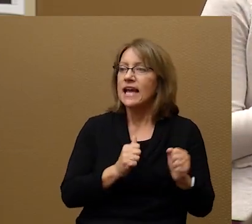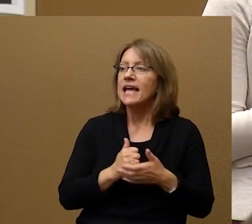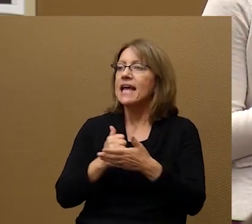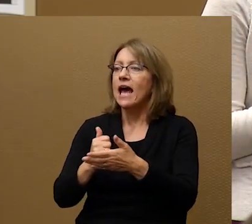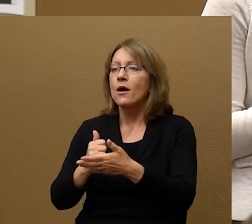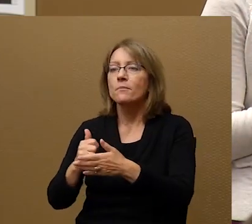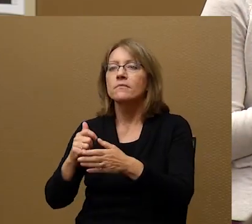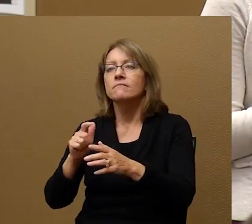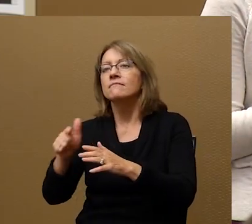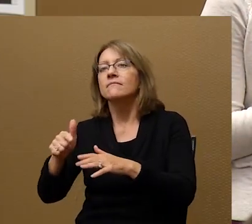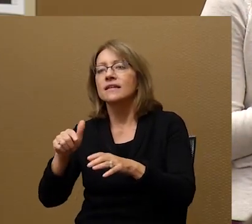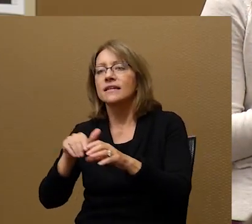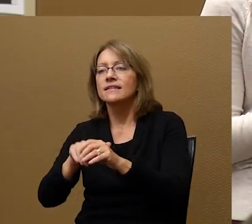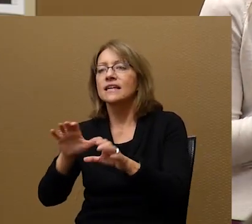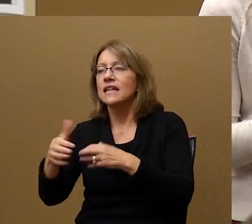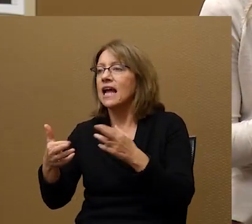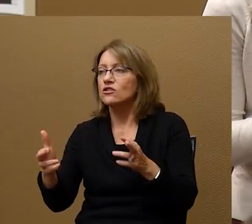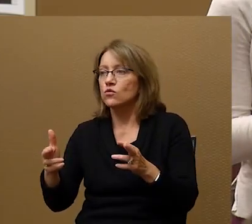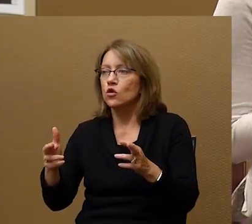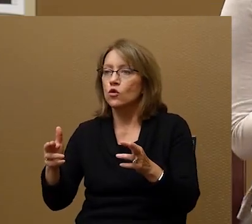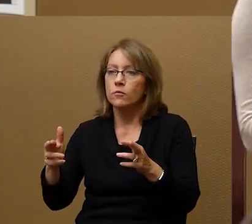attention.